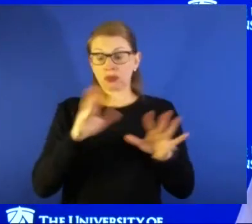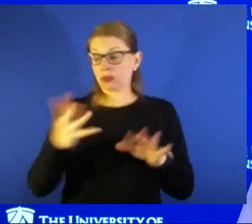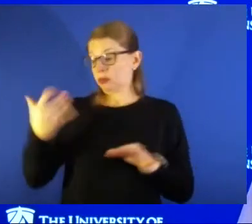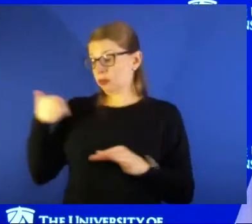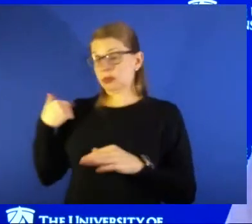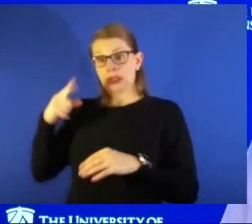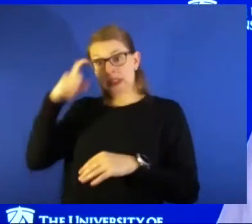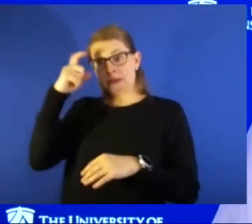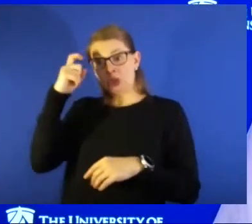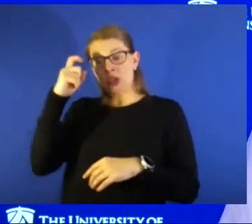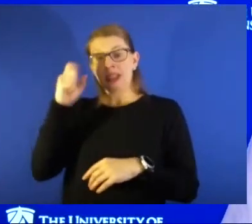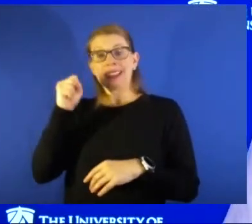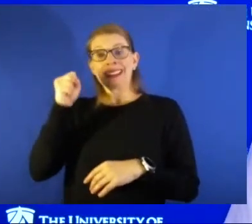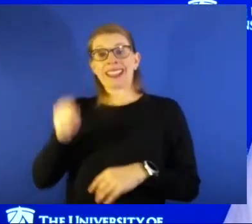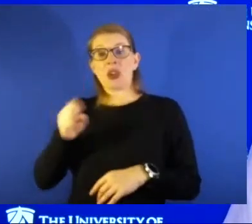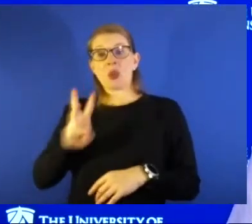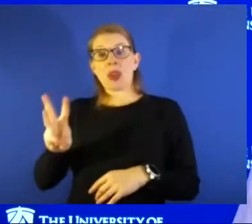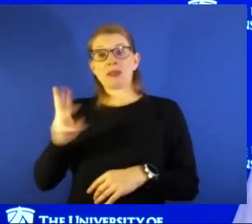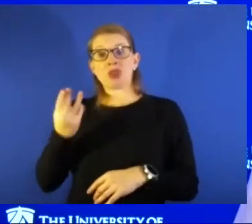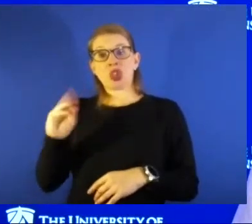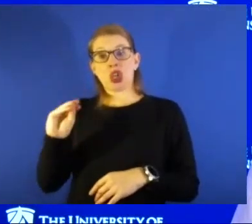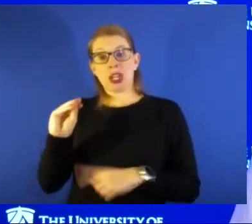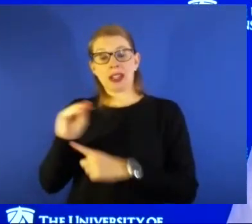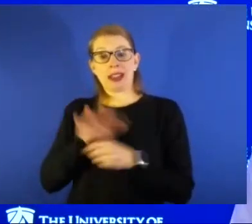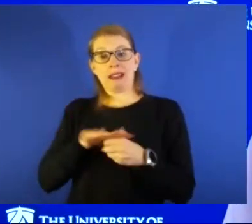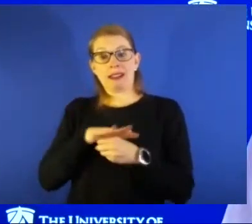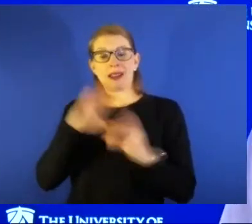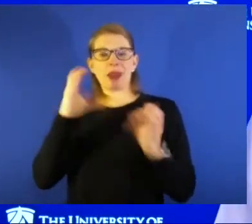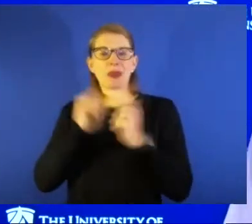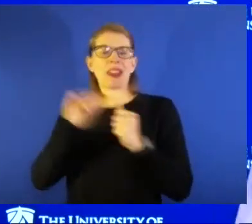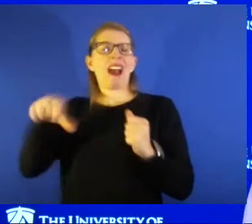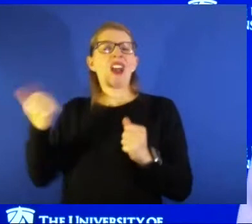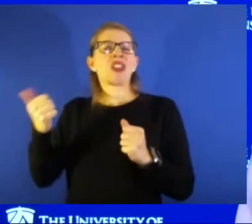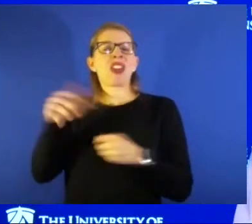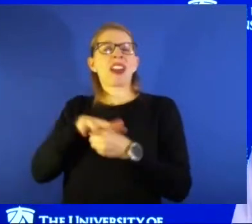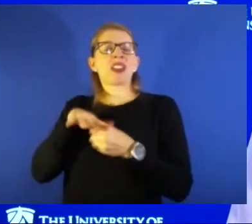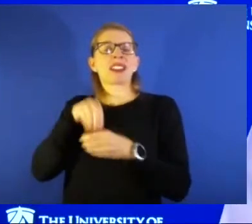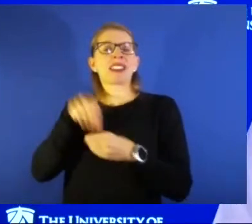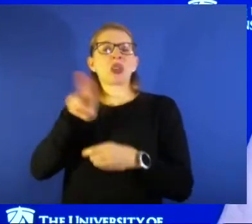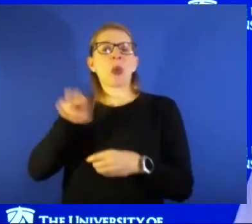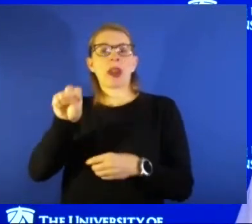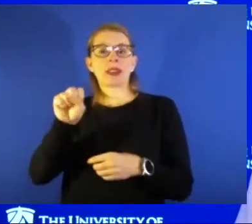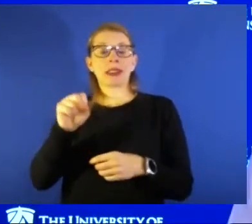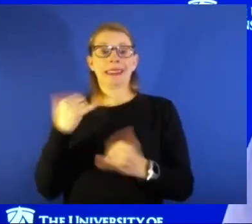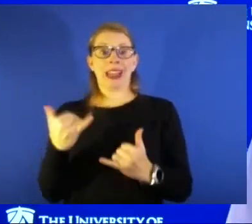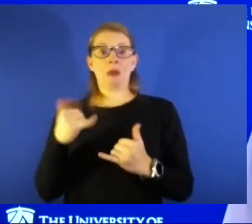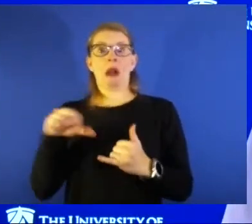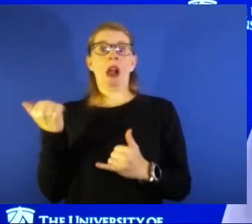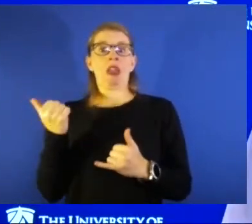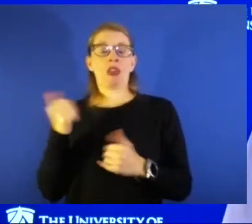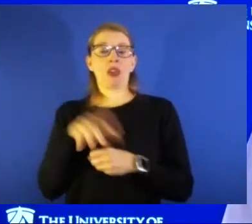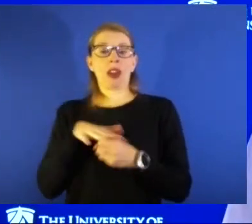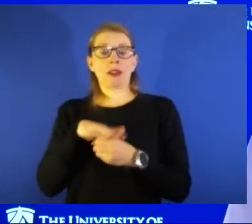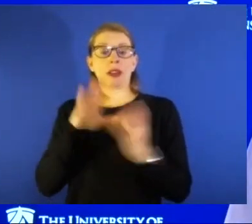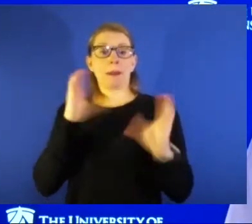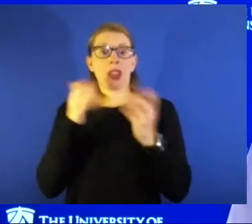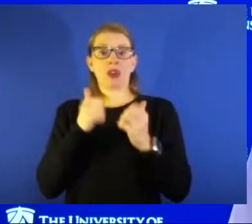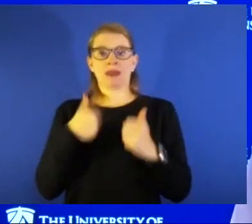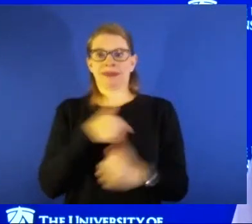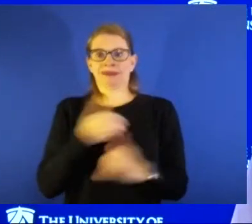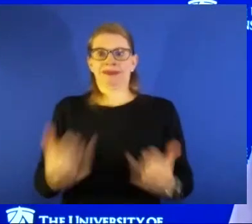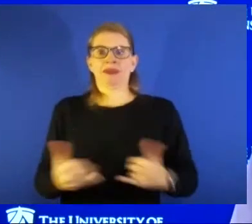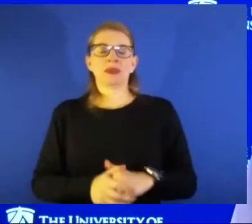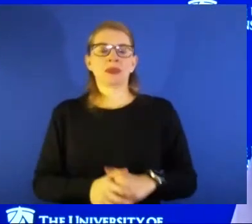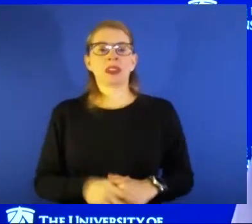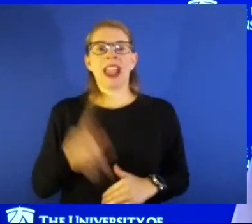Southwest Missouri area compared to other areas in the United States. Now it's some other areas compared to where we're at. So I think you have to really look